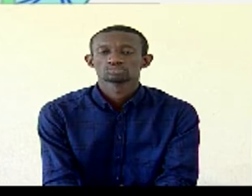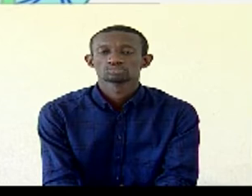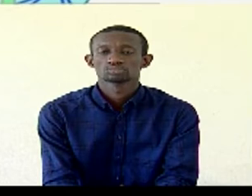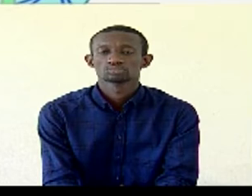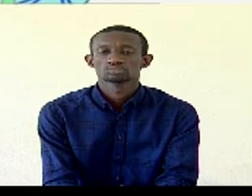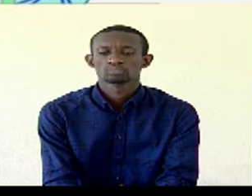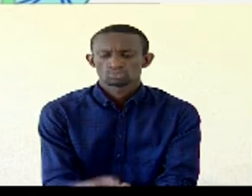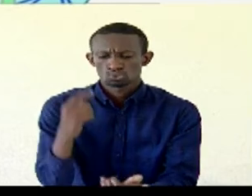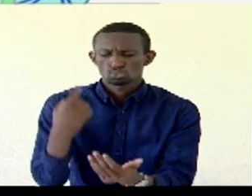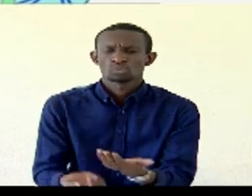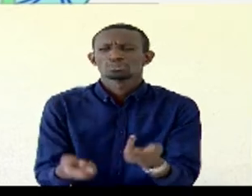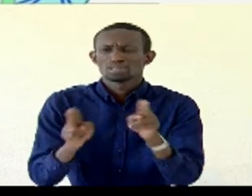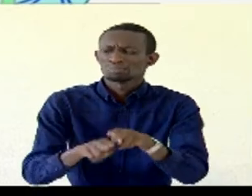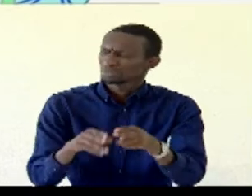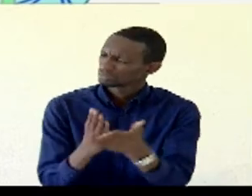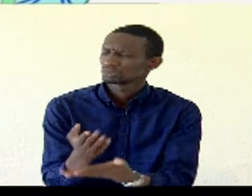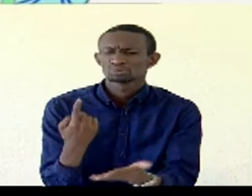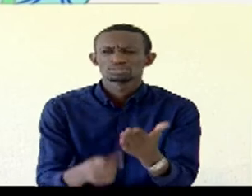What has exactly happened?